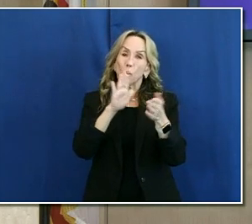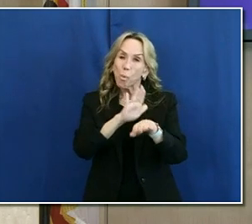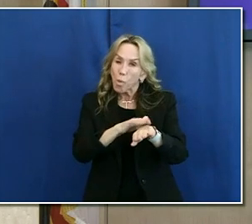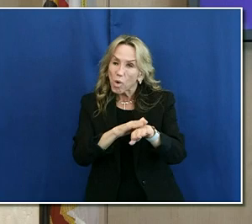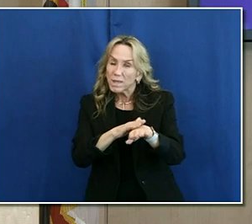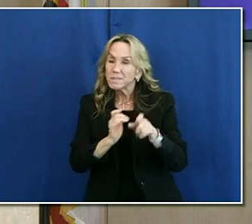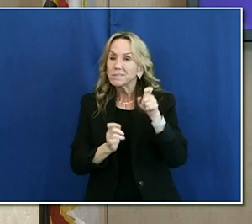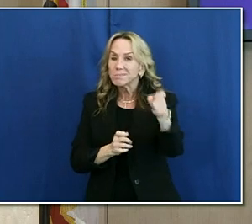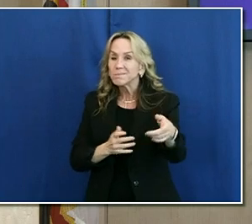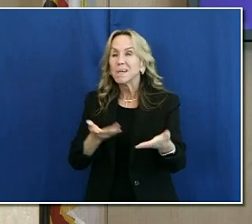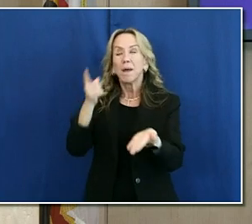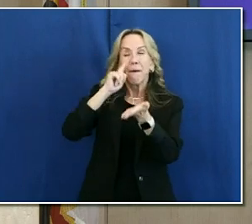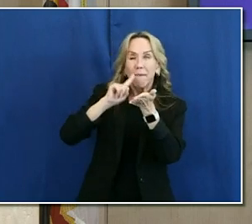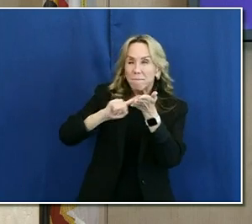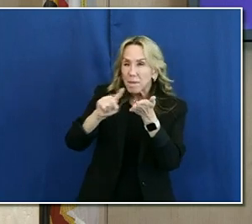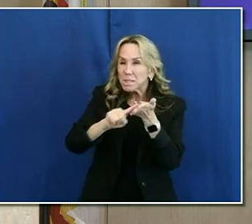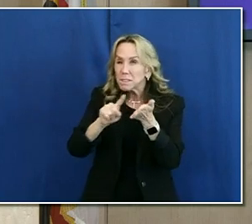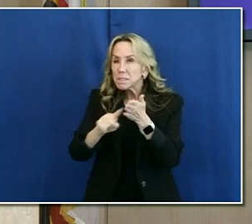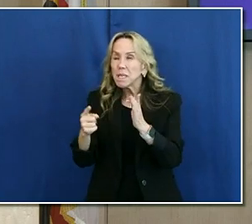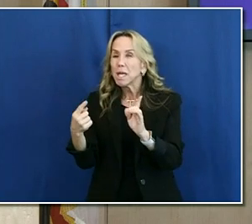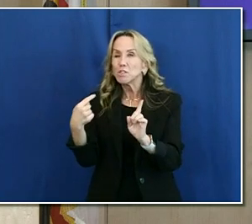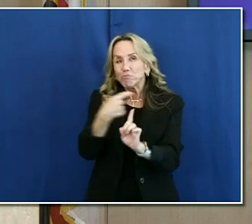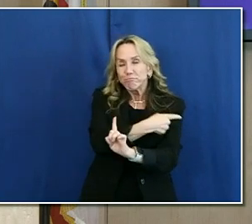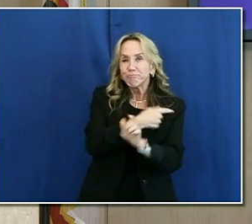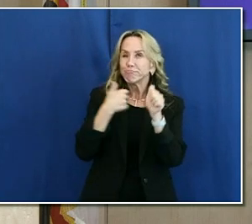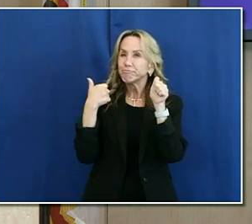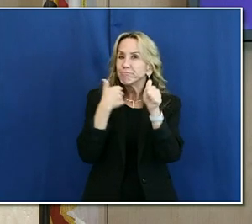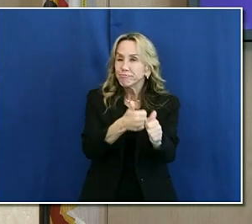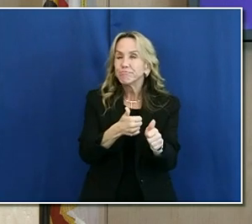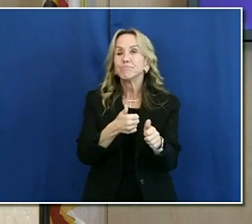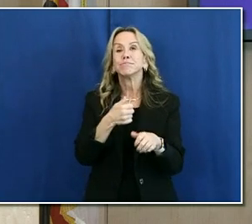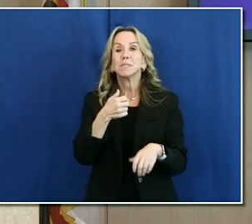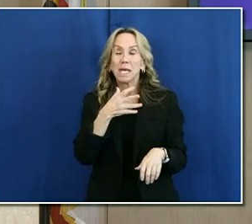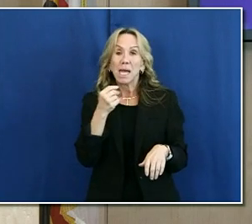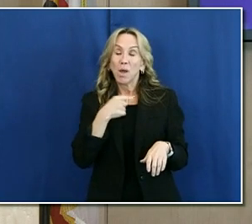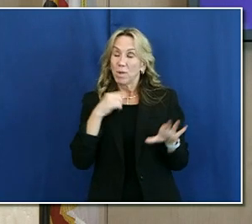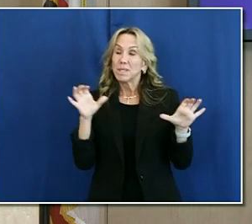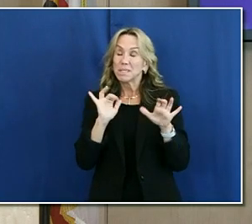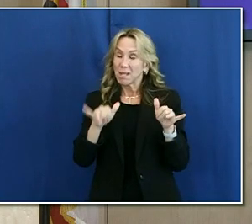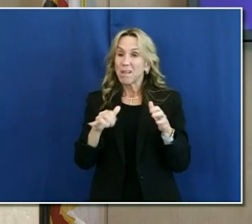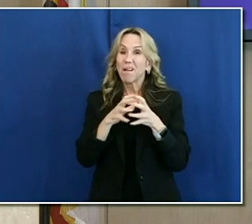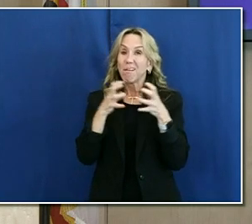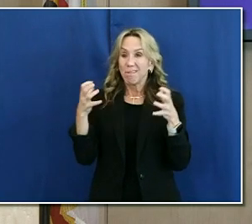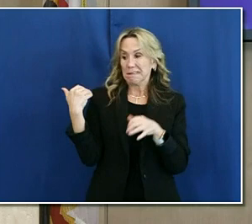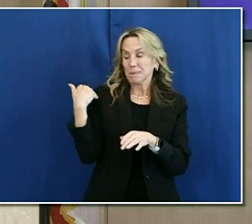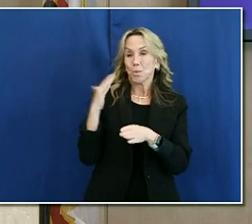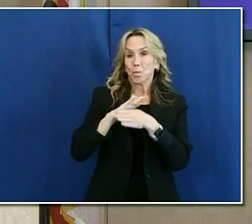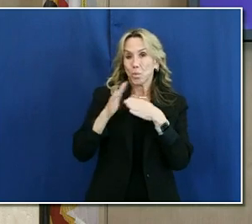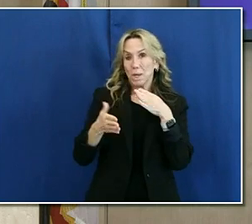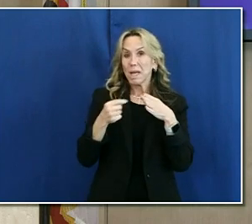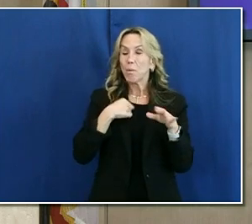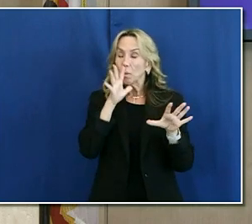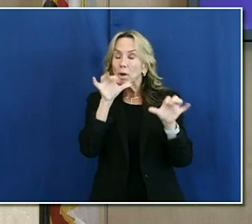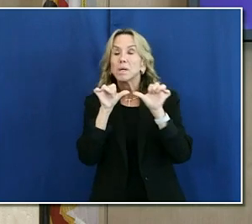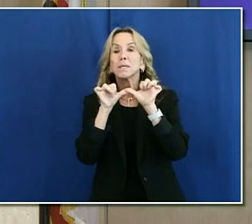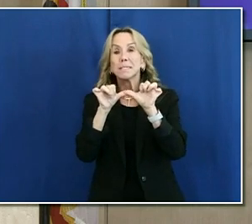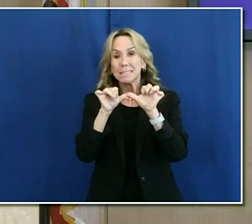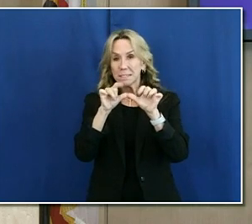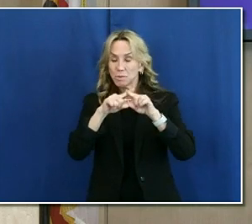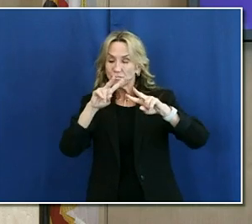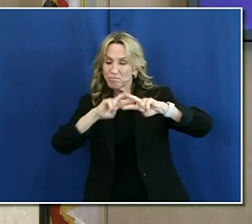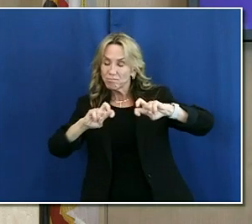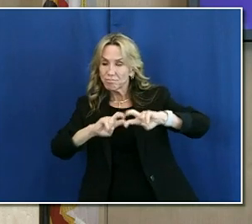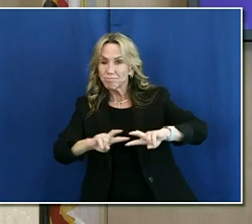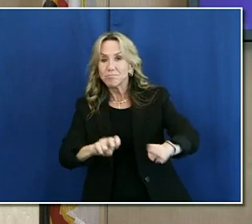individuals. We did that extensively over last week and the weekend, and we're continuing to do so as we monitor what's going